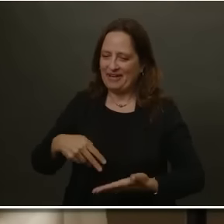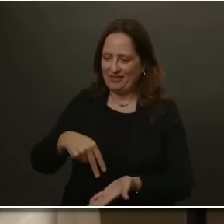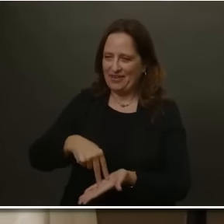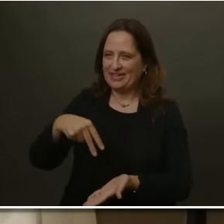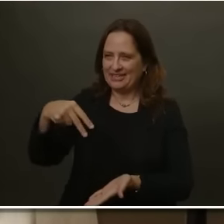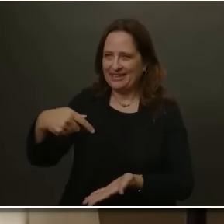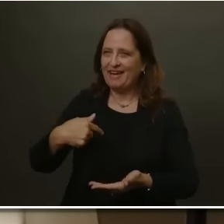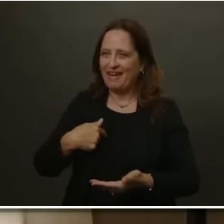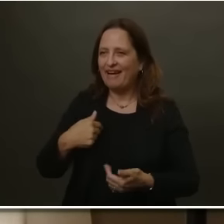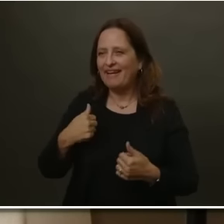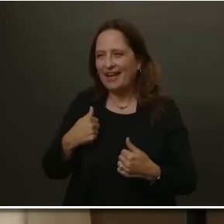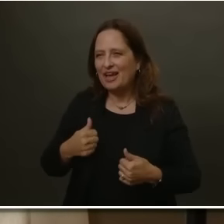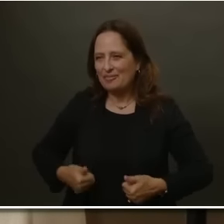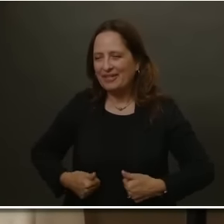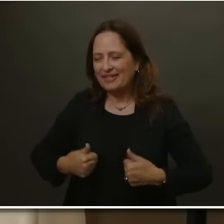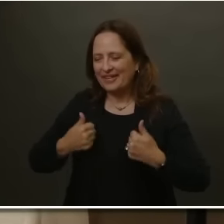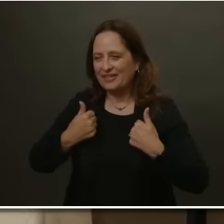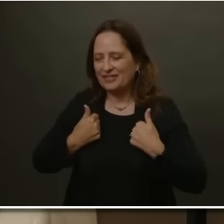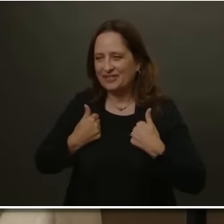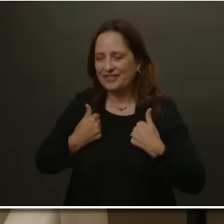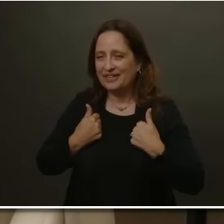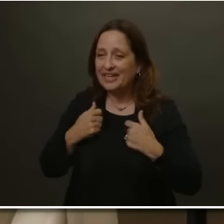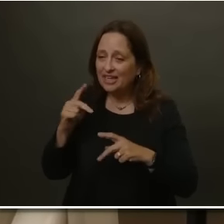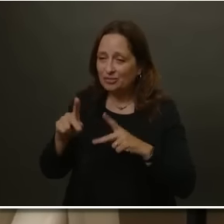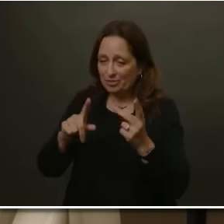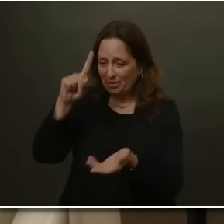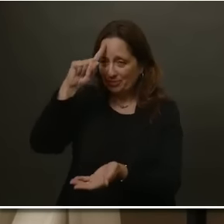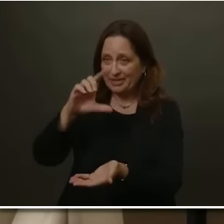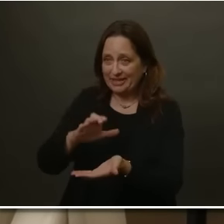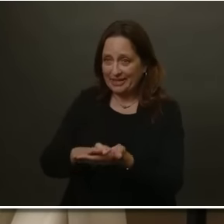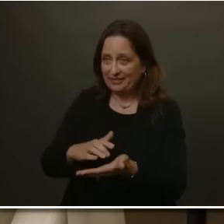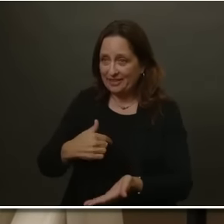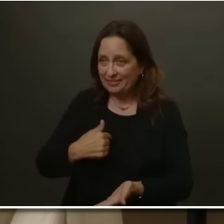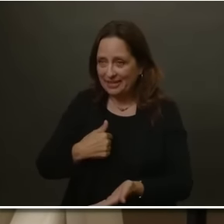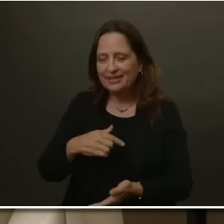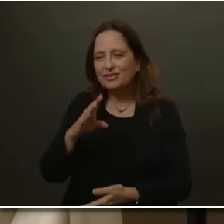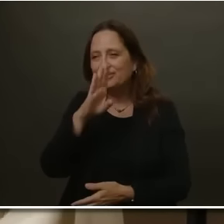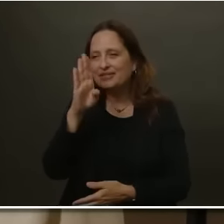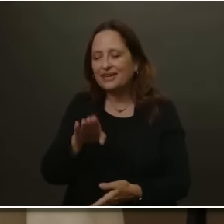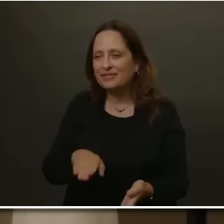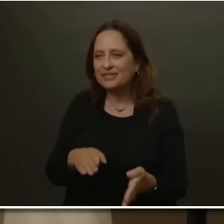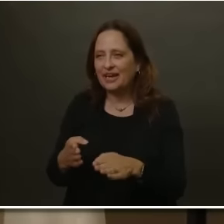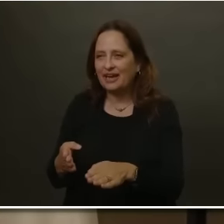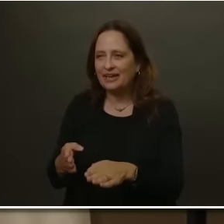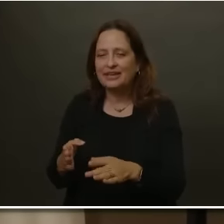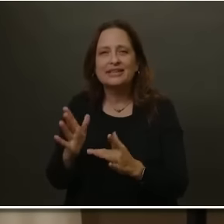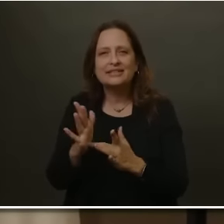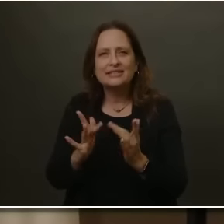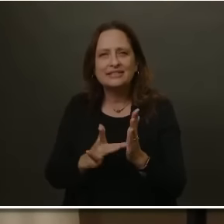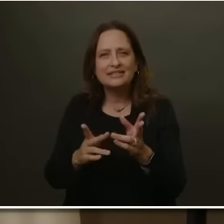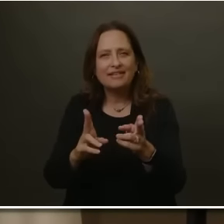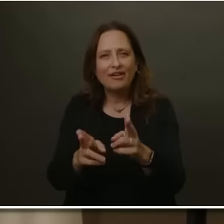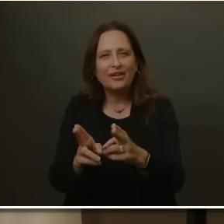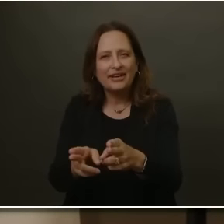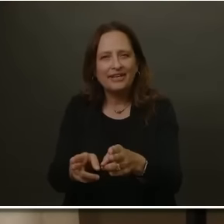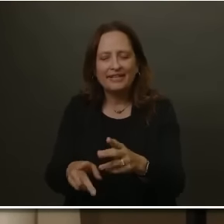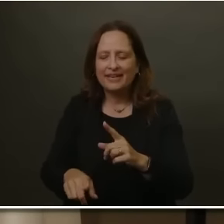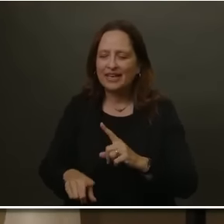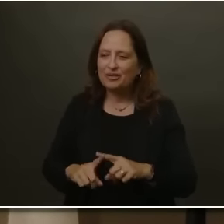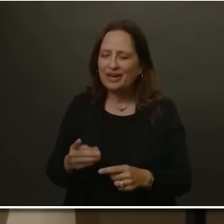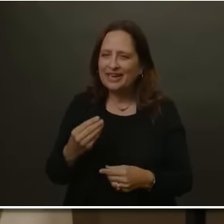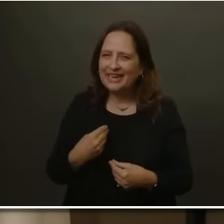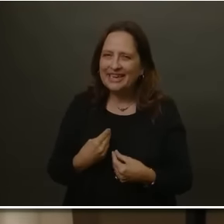and I am life. He who believes in me will never die. He's in a hurry. But he gives one